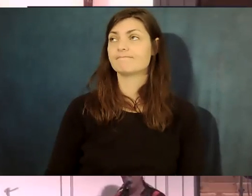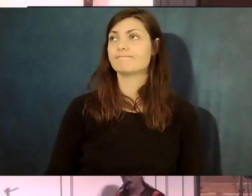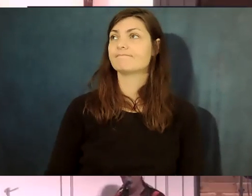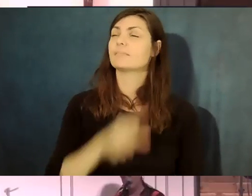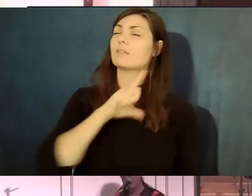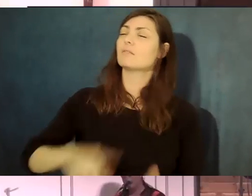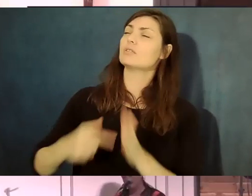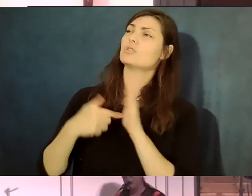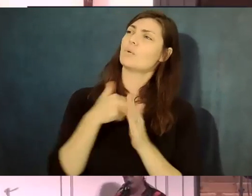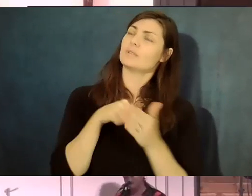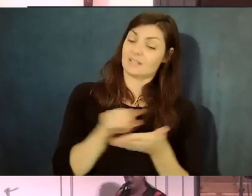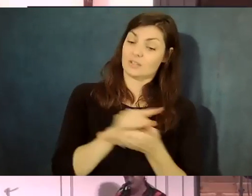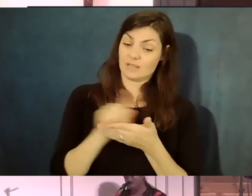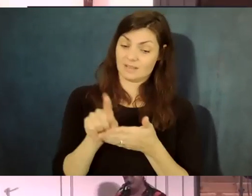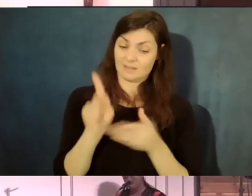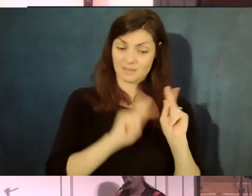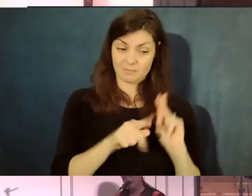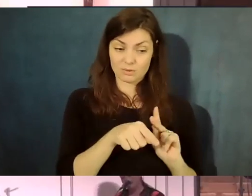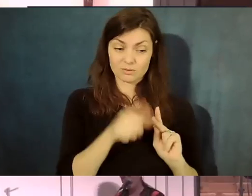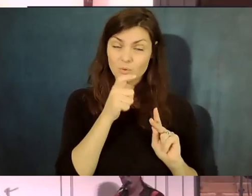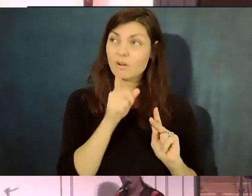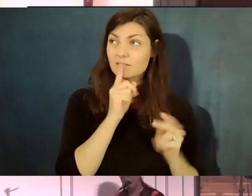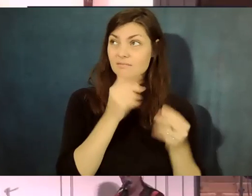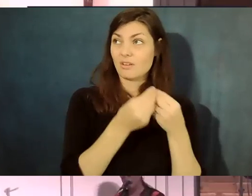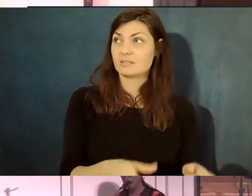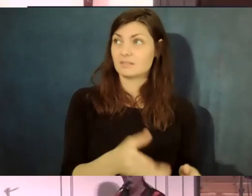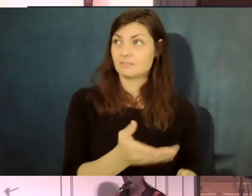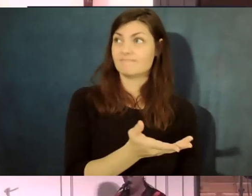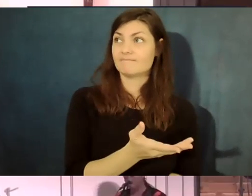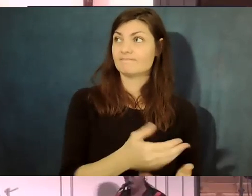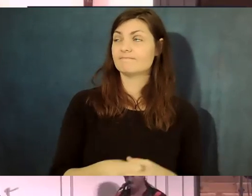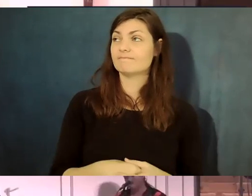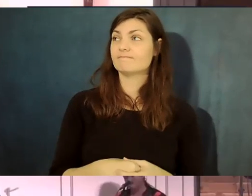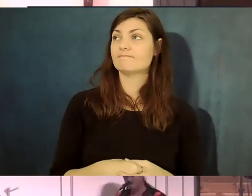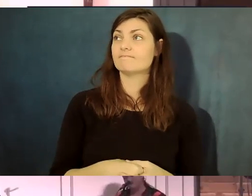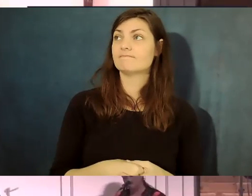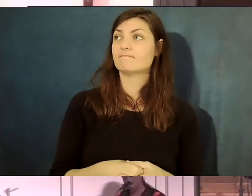Lord, show us this week people who are lost,